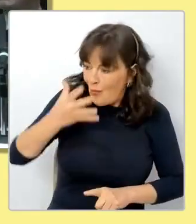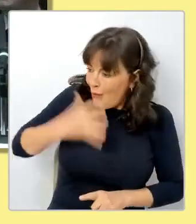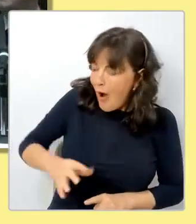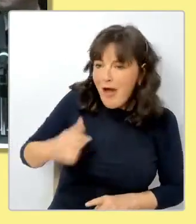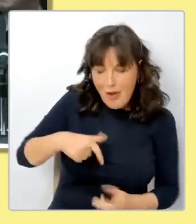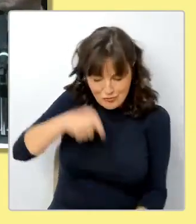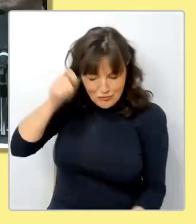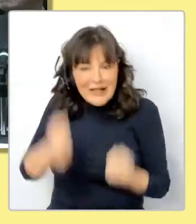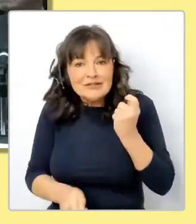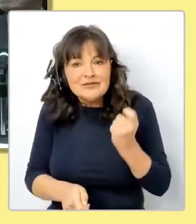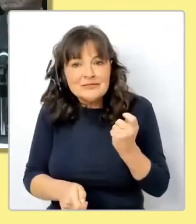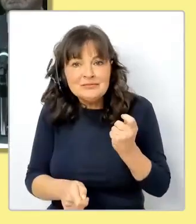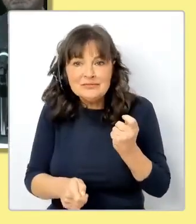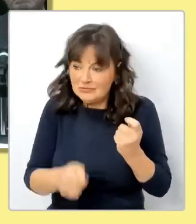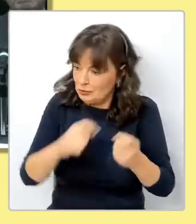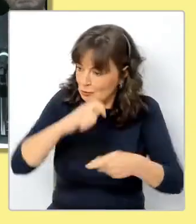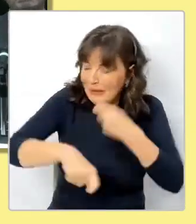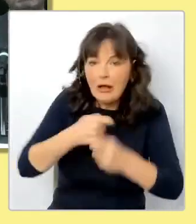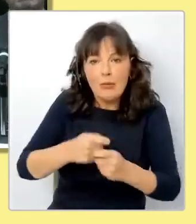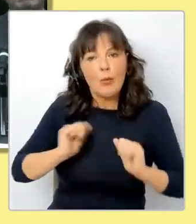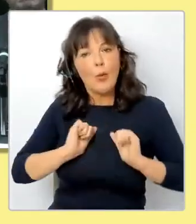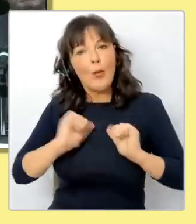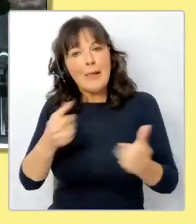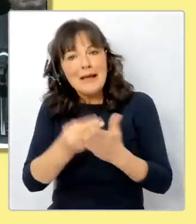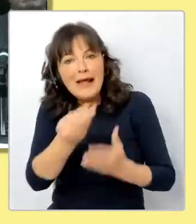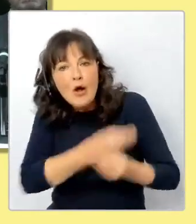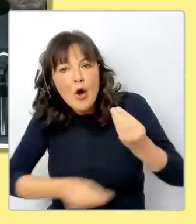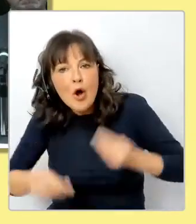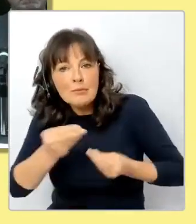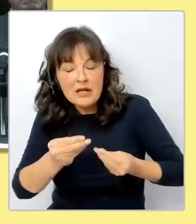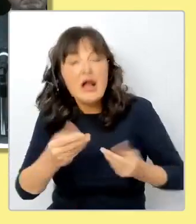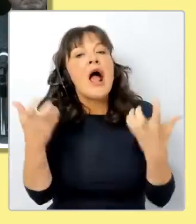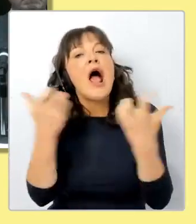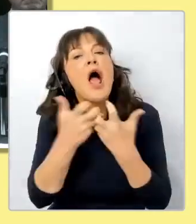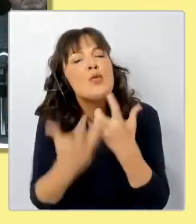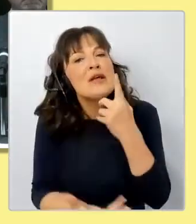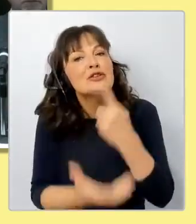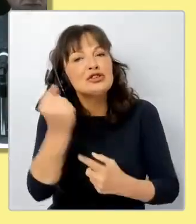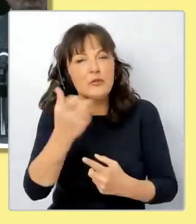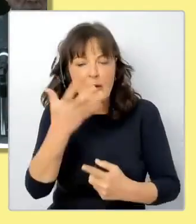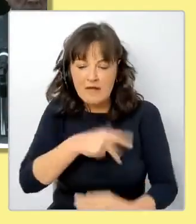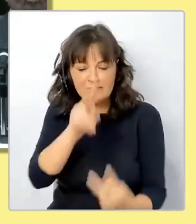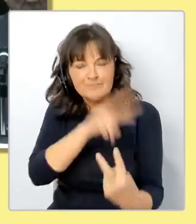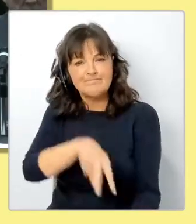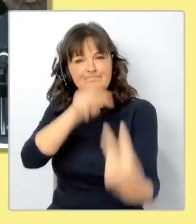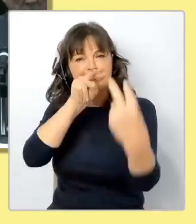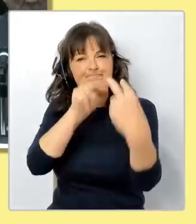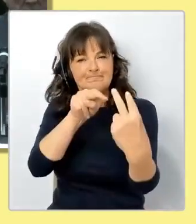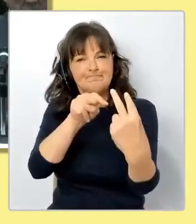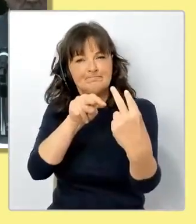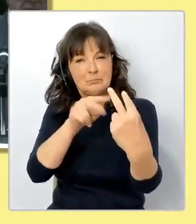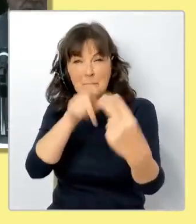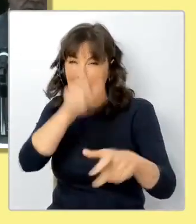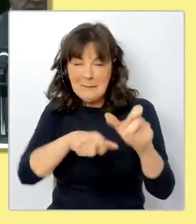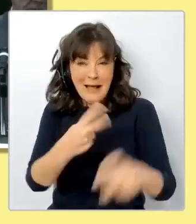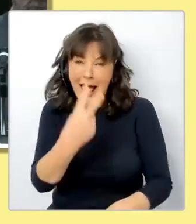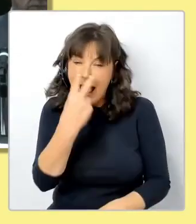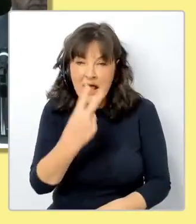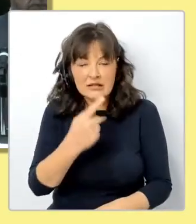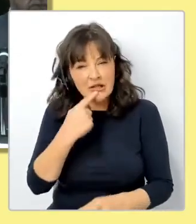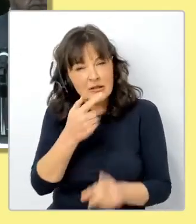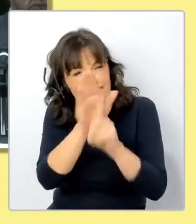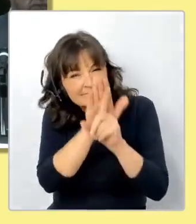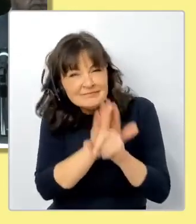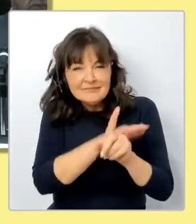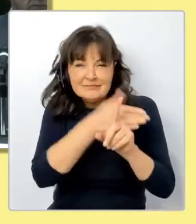well-being economy. We do that by getting to the doorsteps, by looking in the eyes, the whites of the eyes of people, and persuading them